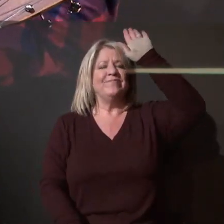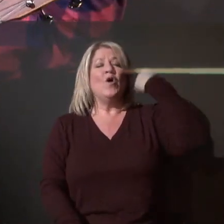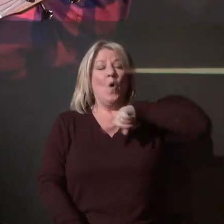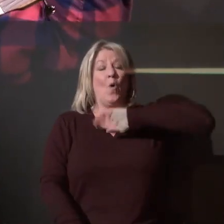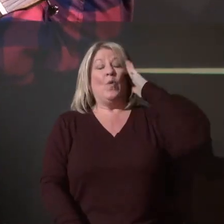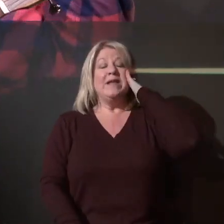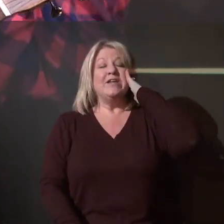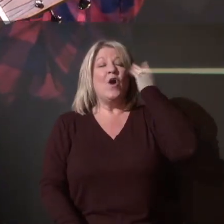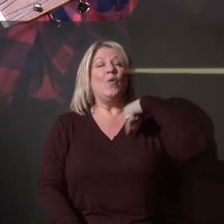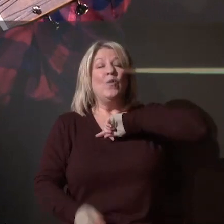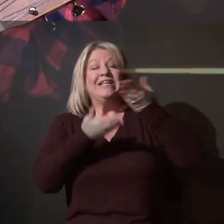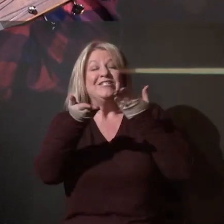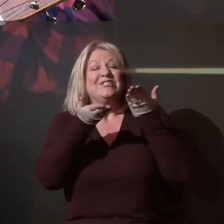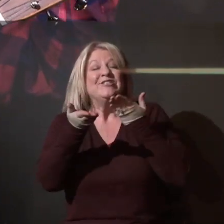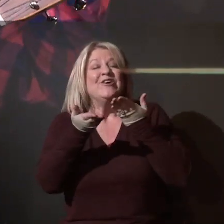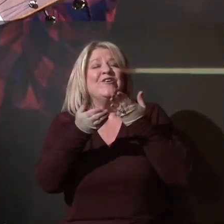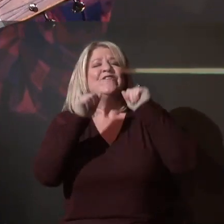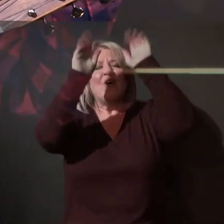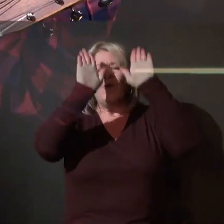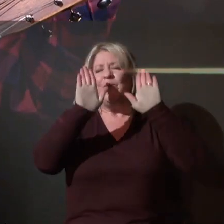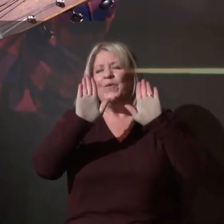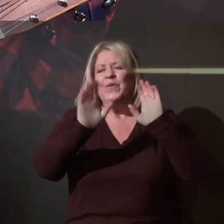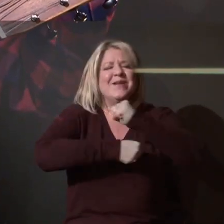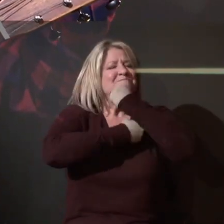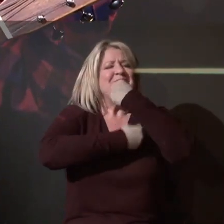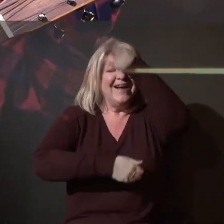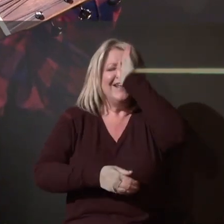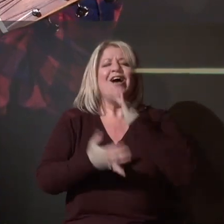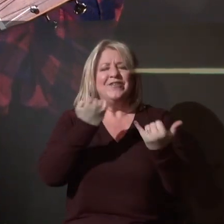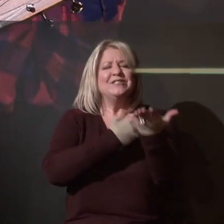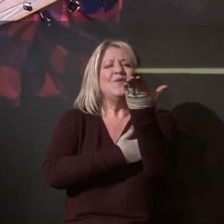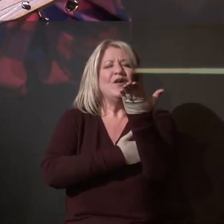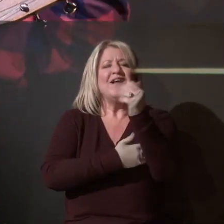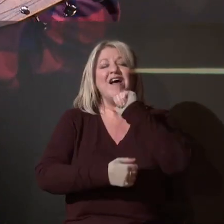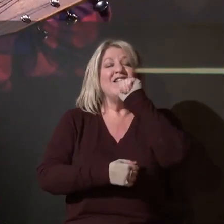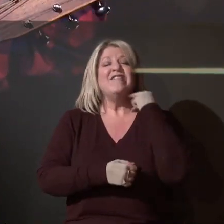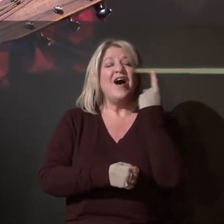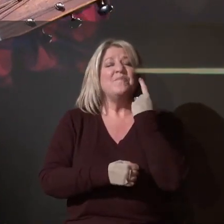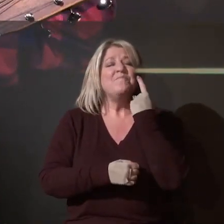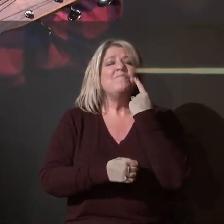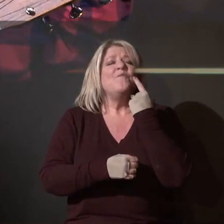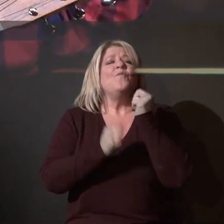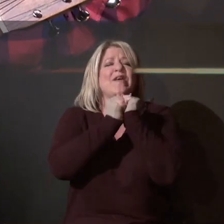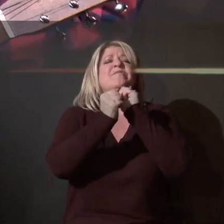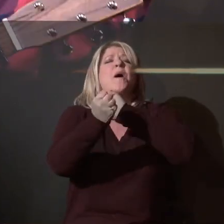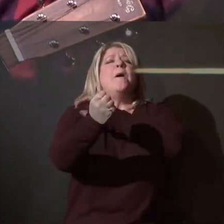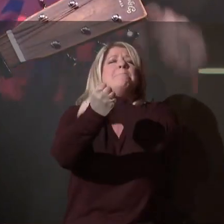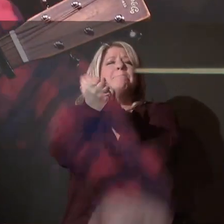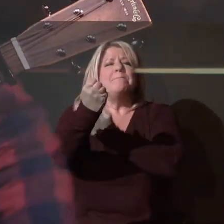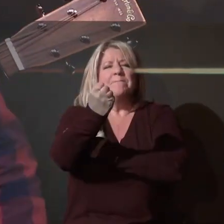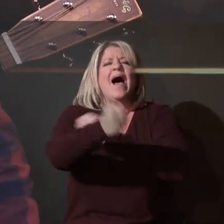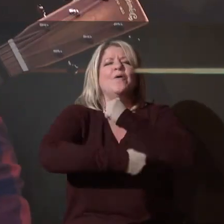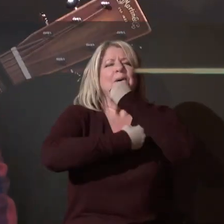We know we serve a great and mighty God this morning. You said, not by power and not by might, but by my spirit,